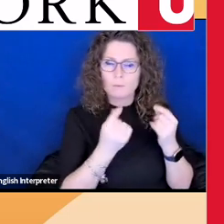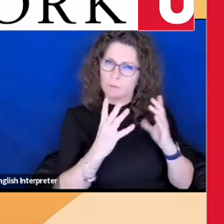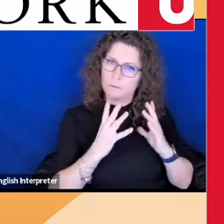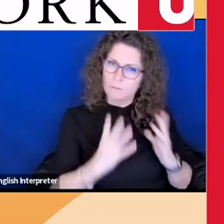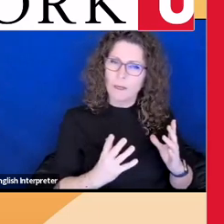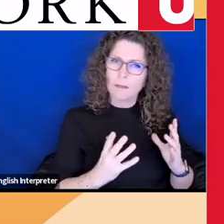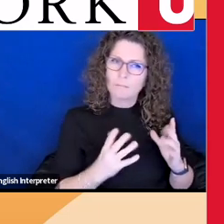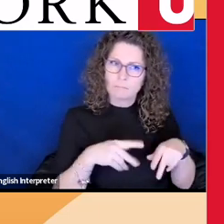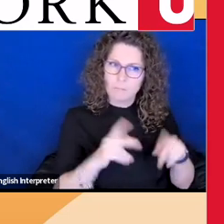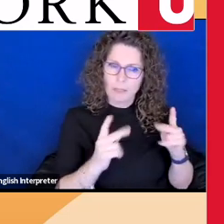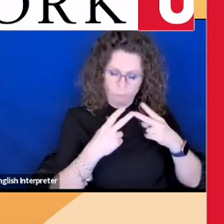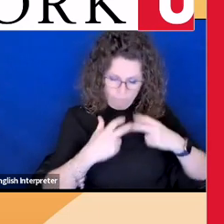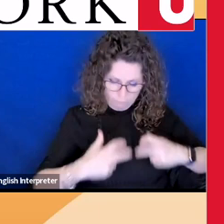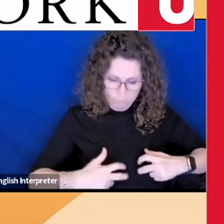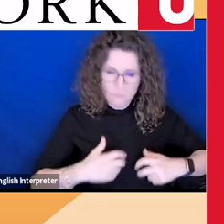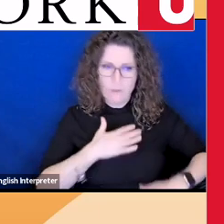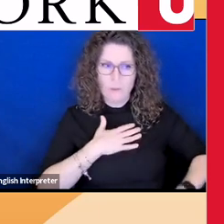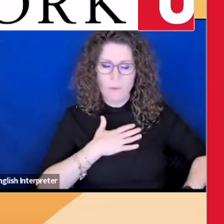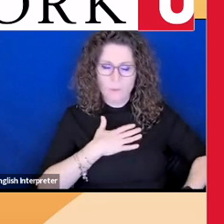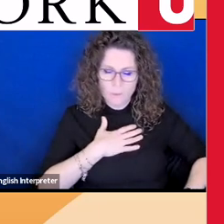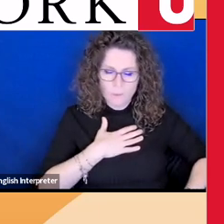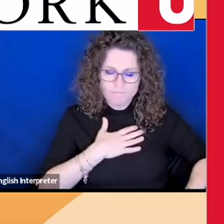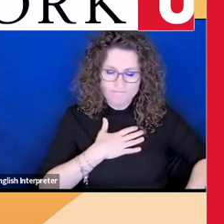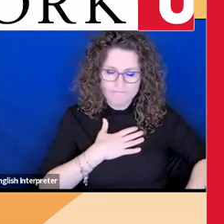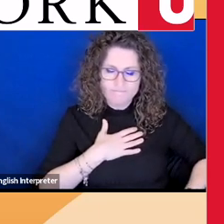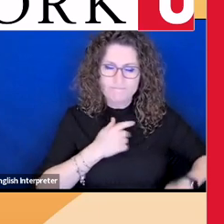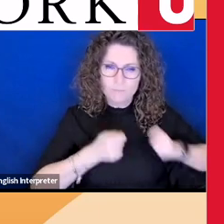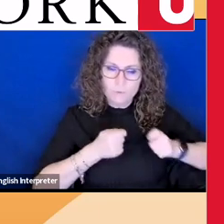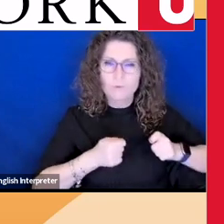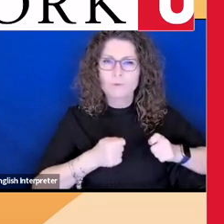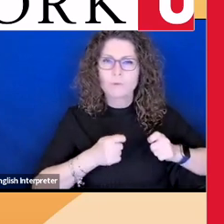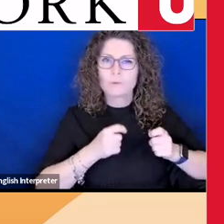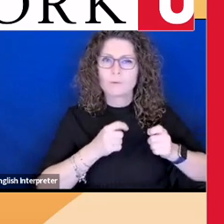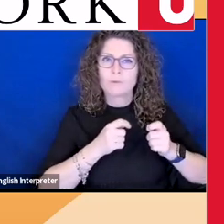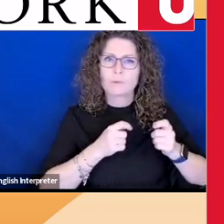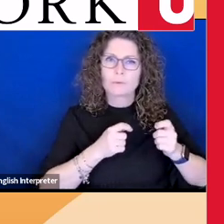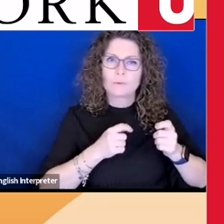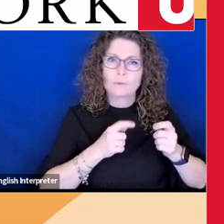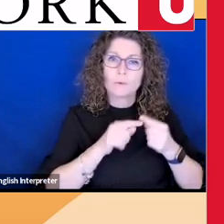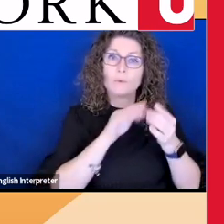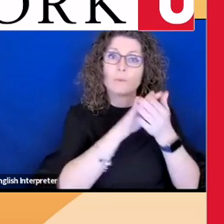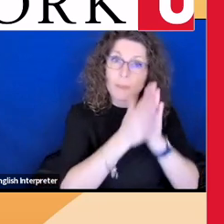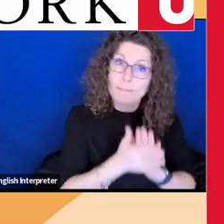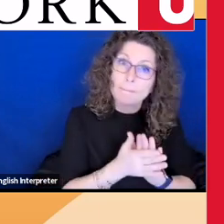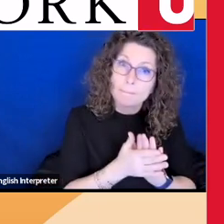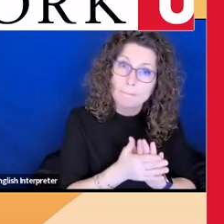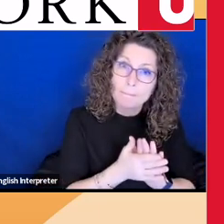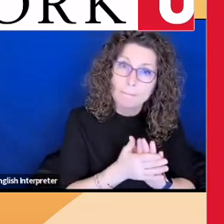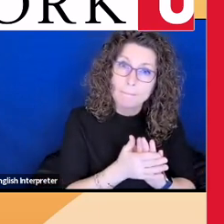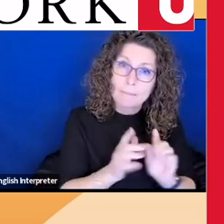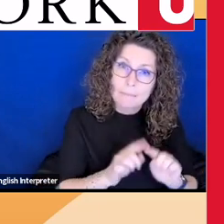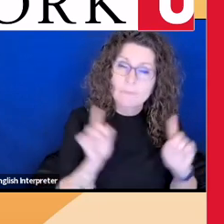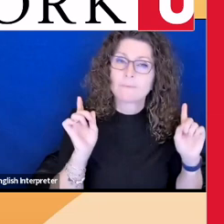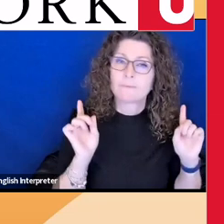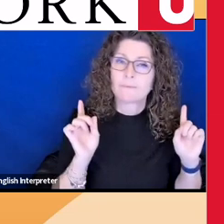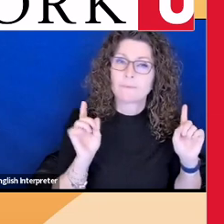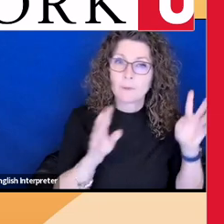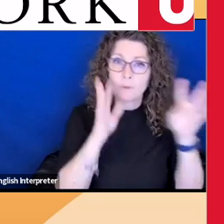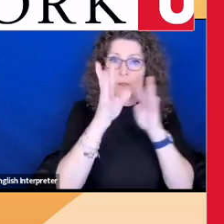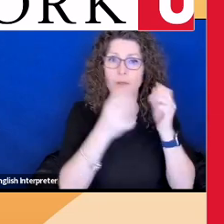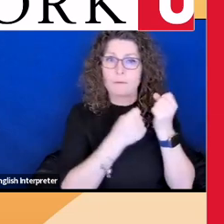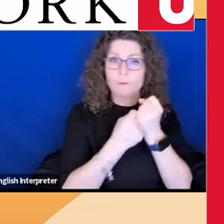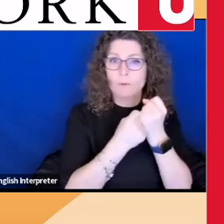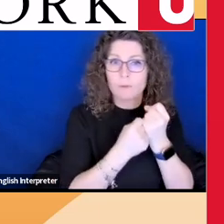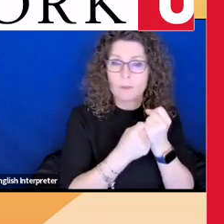wrong, or also to being remade anew, to become creative solidarity begins in